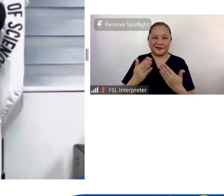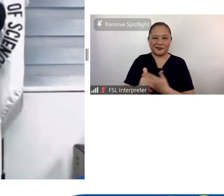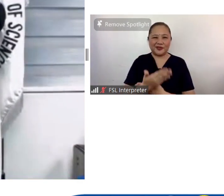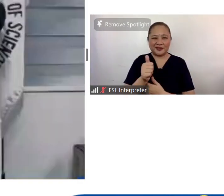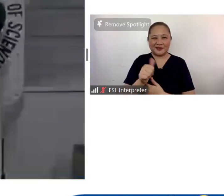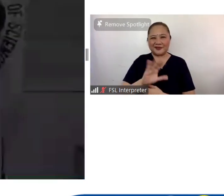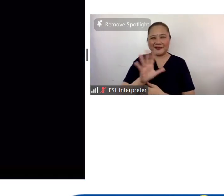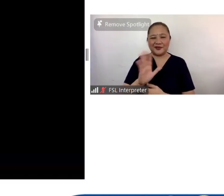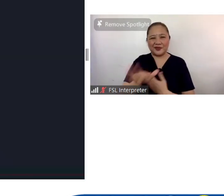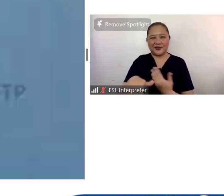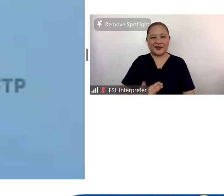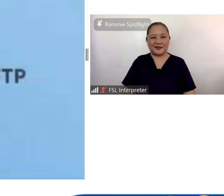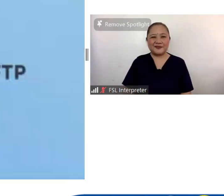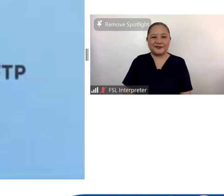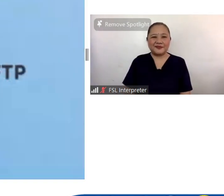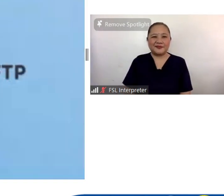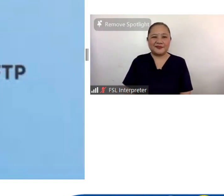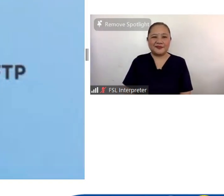lahat.